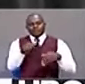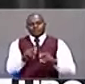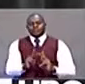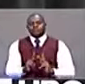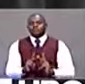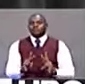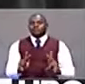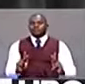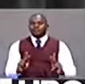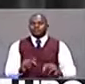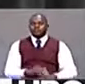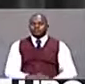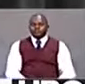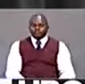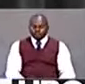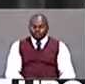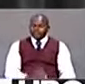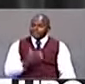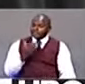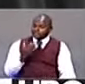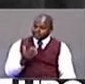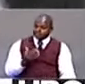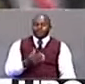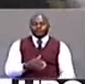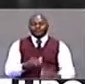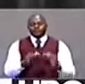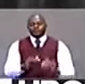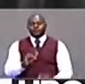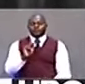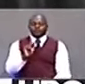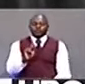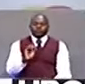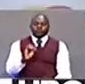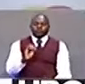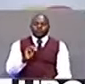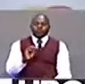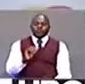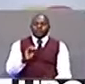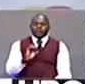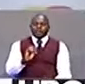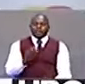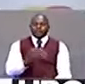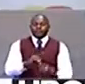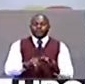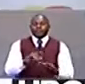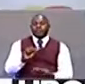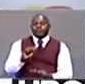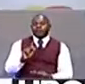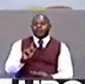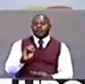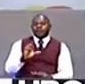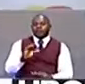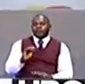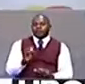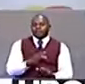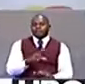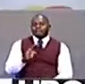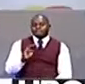rest in eternal peace. Thank you, Honorable Komakech. Lucy Akelo, Santa Room,